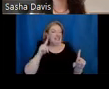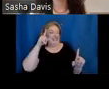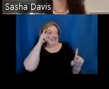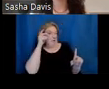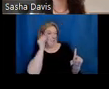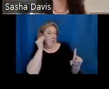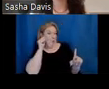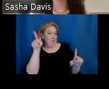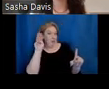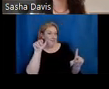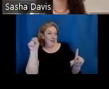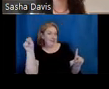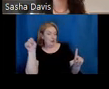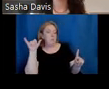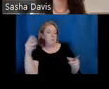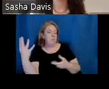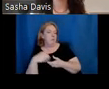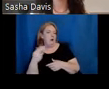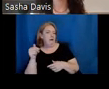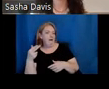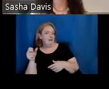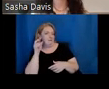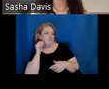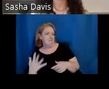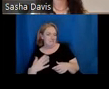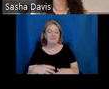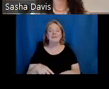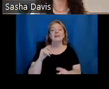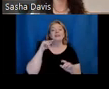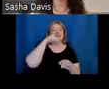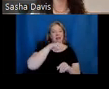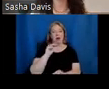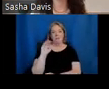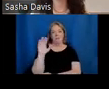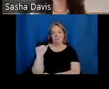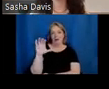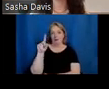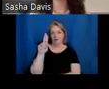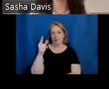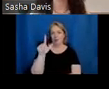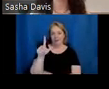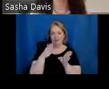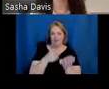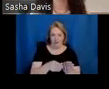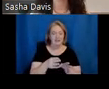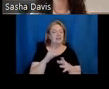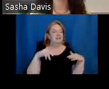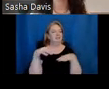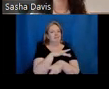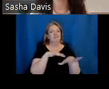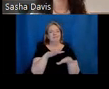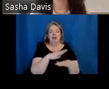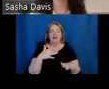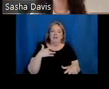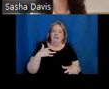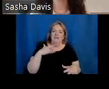a member of HAHS. Stay on McDougal Street and in the area and get a taste of the broader artistic traditions that